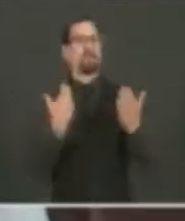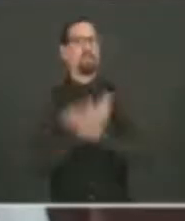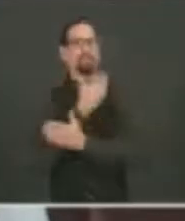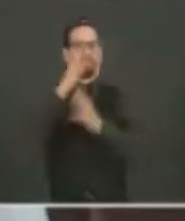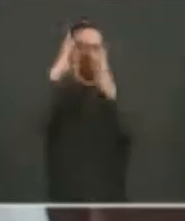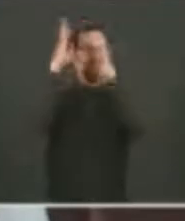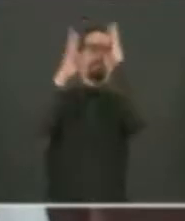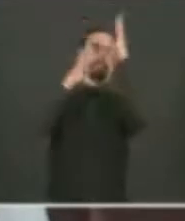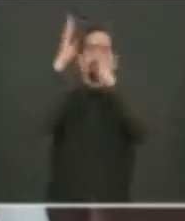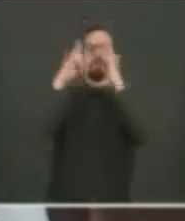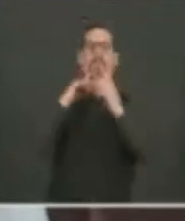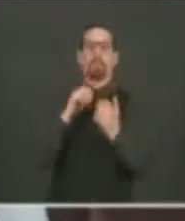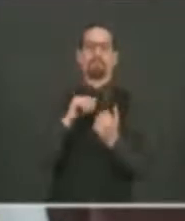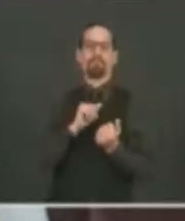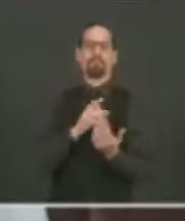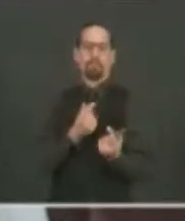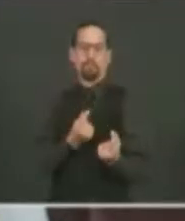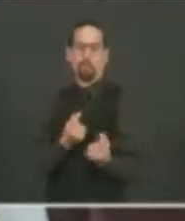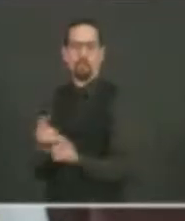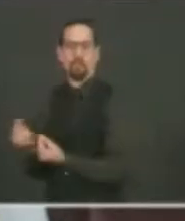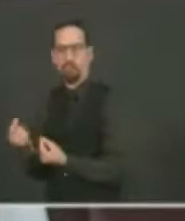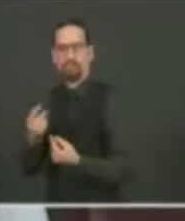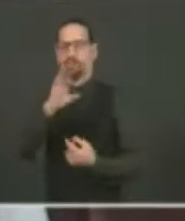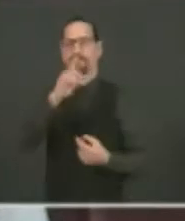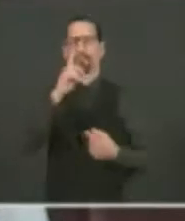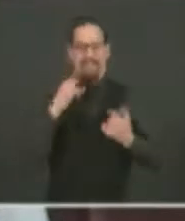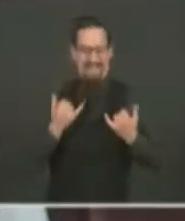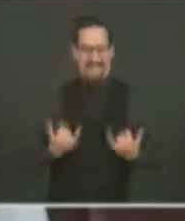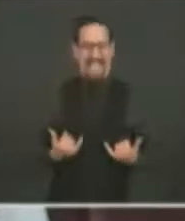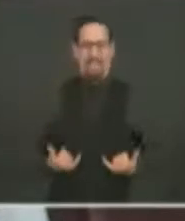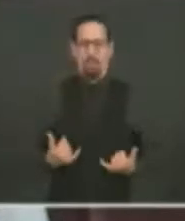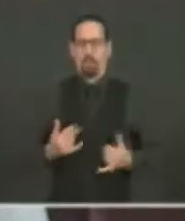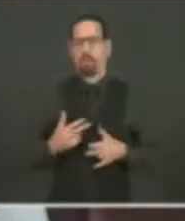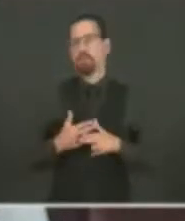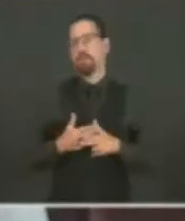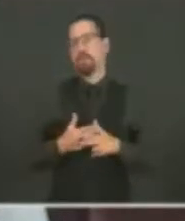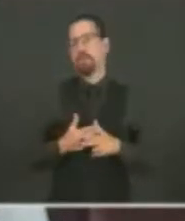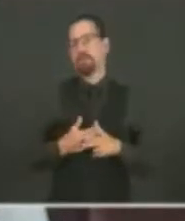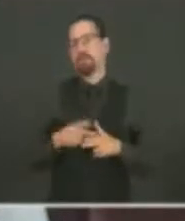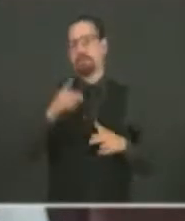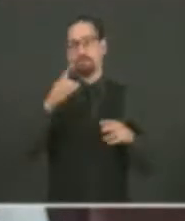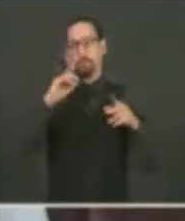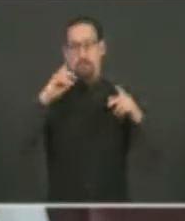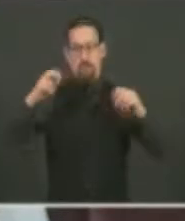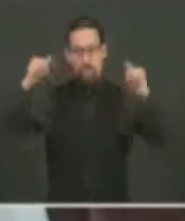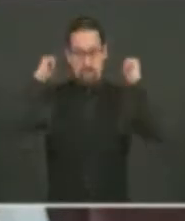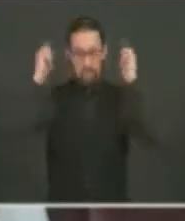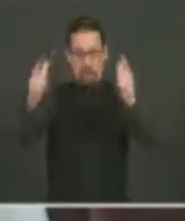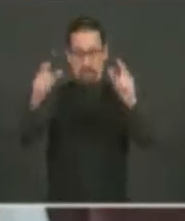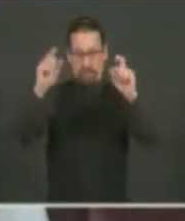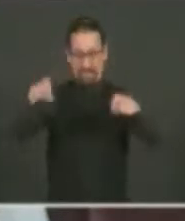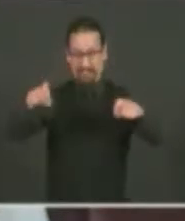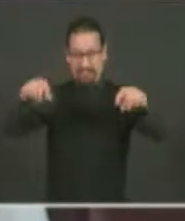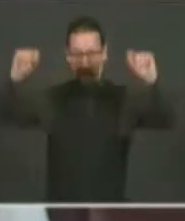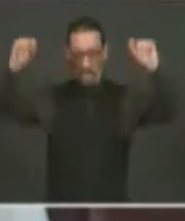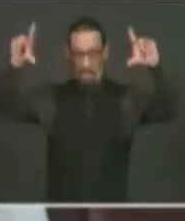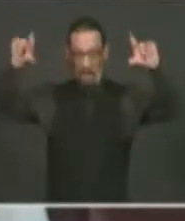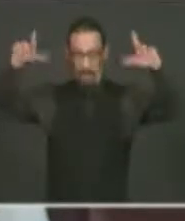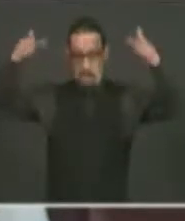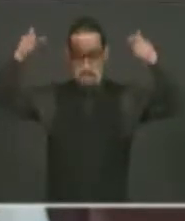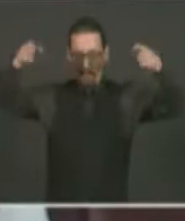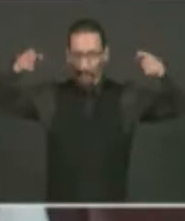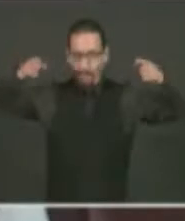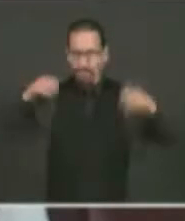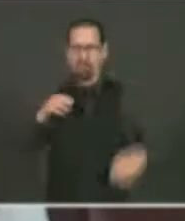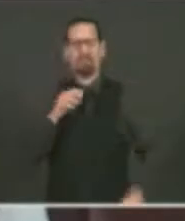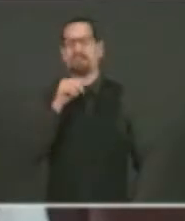think the short answer is what you said. Not every window has to be open the whole time. Right. And, you know, I didn't major in math either, but his question was, has anybody